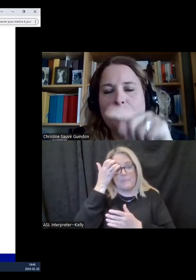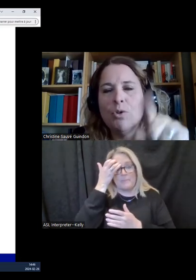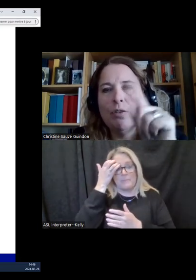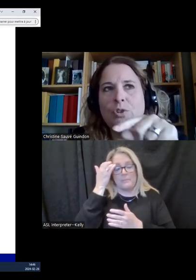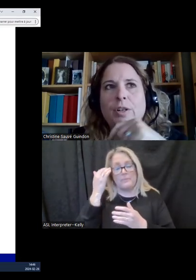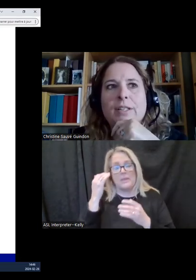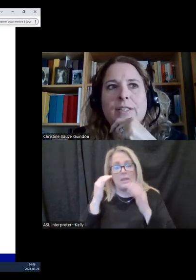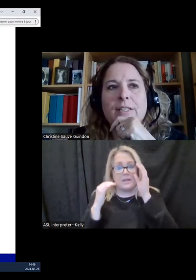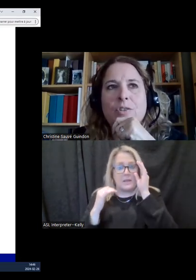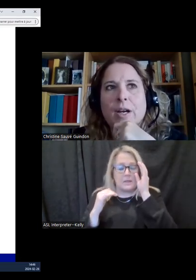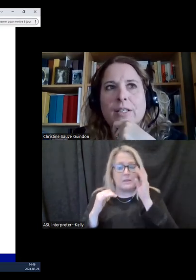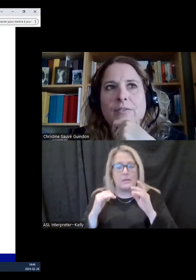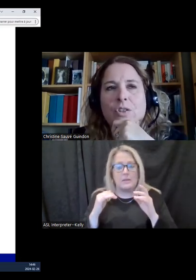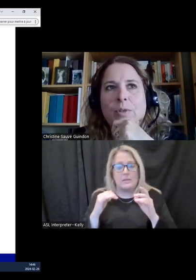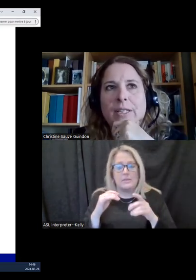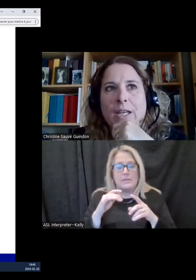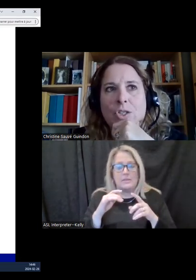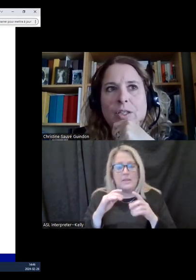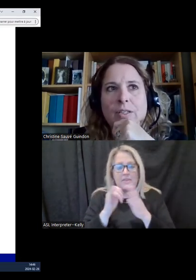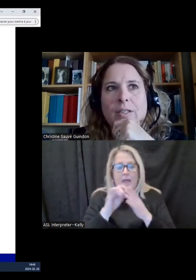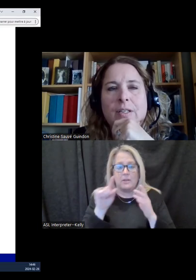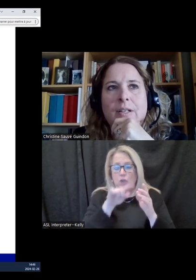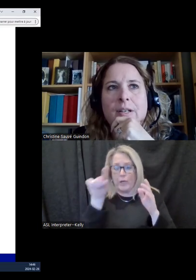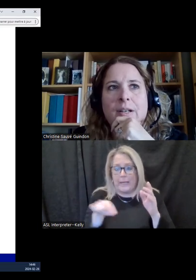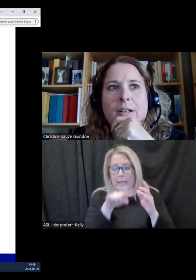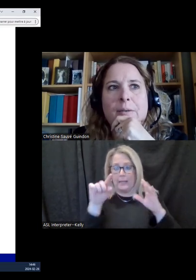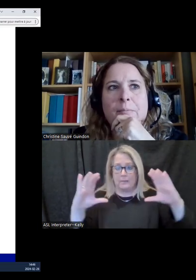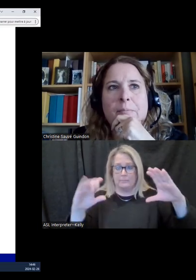The motion of turning does attract his visual attention.